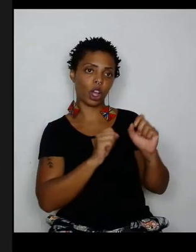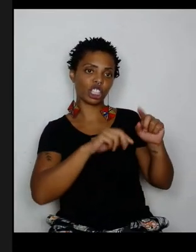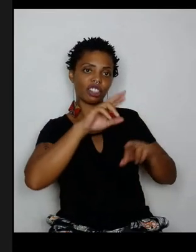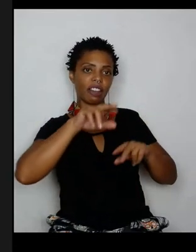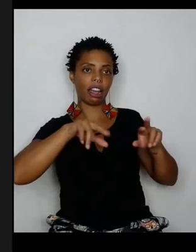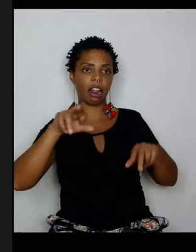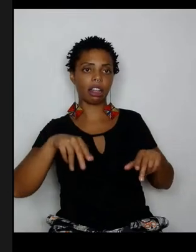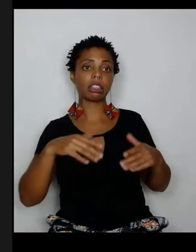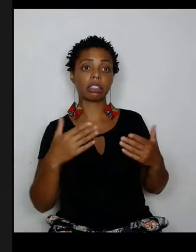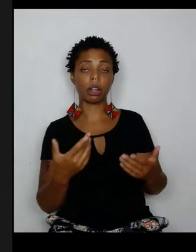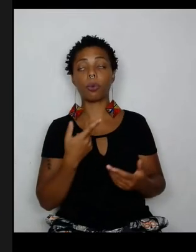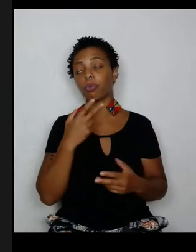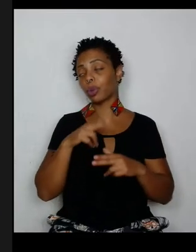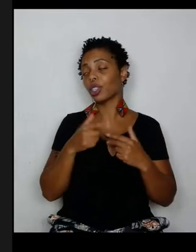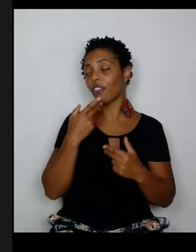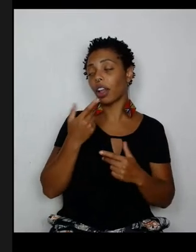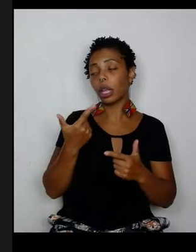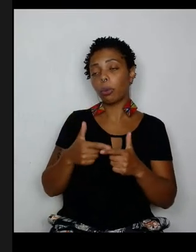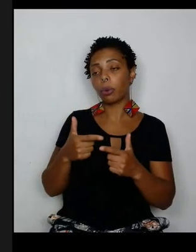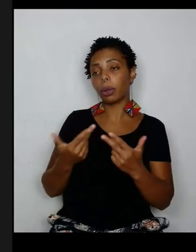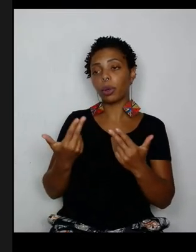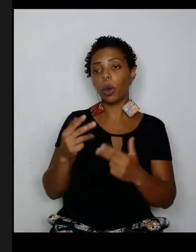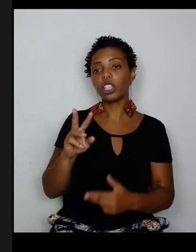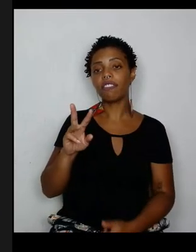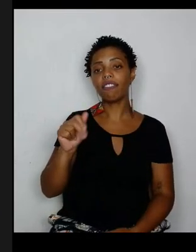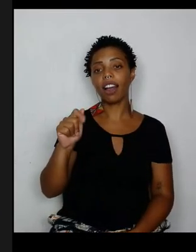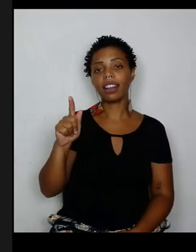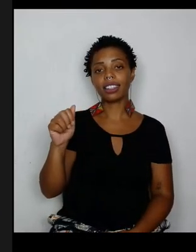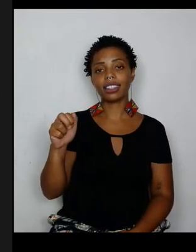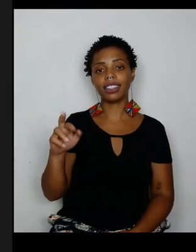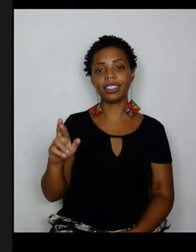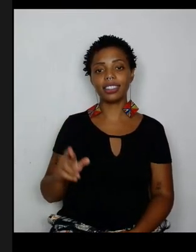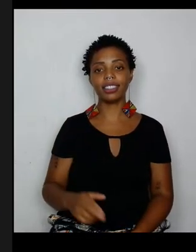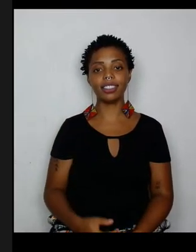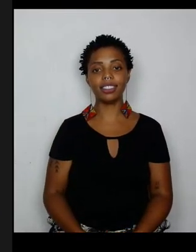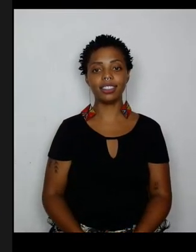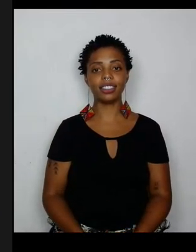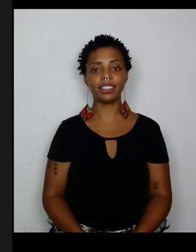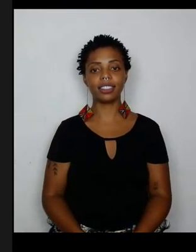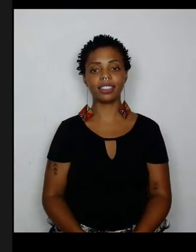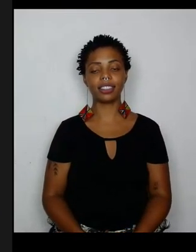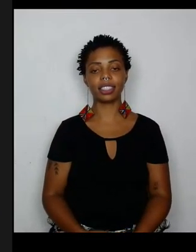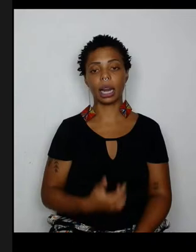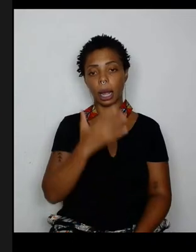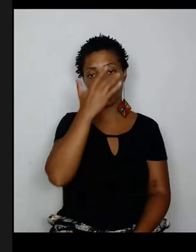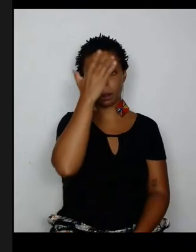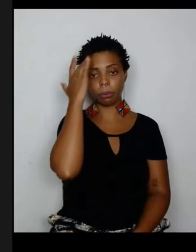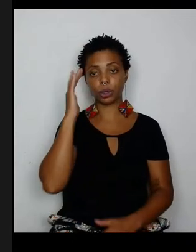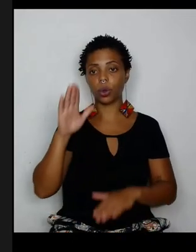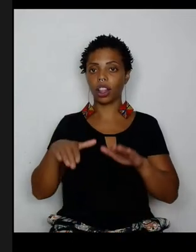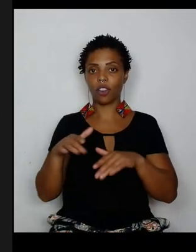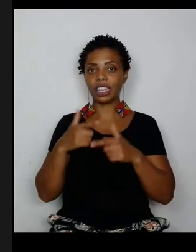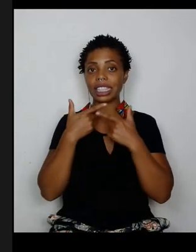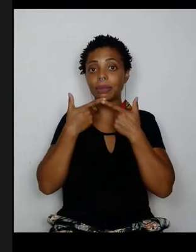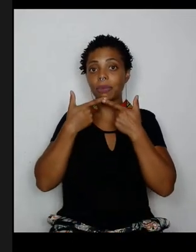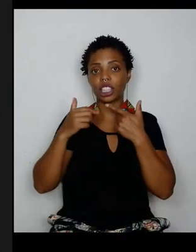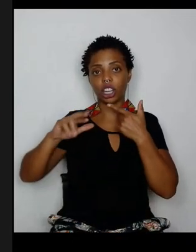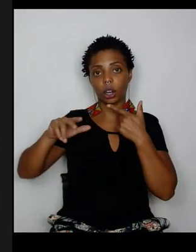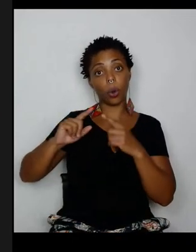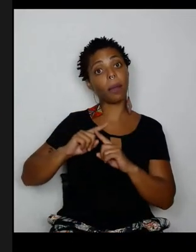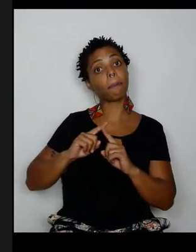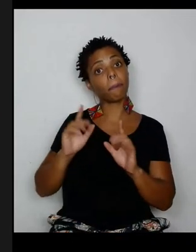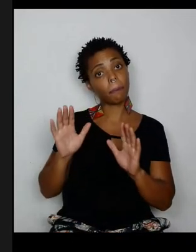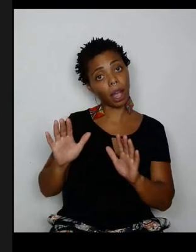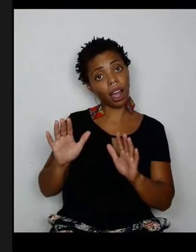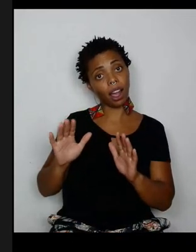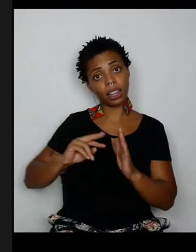very sympathetic person but that does not mean one doesn't necessarily love his work